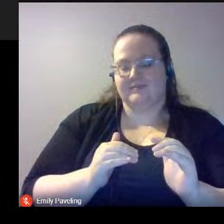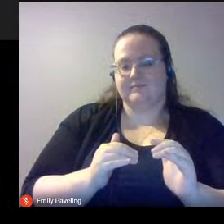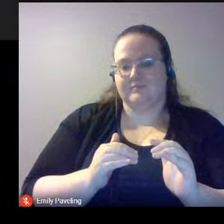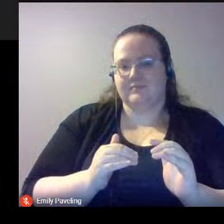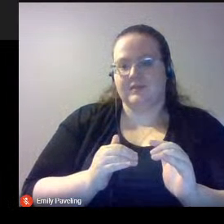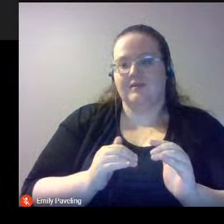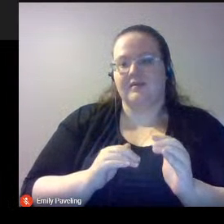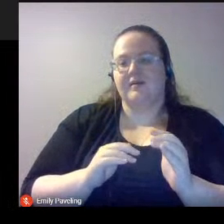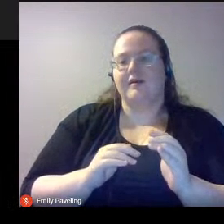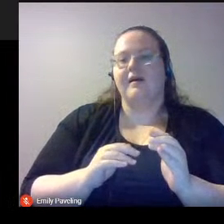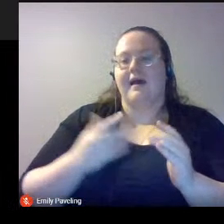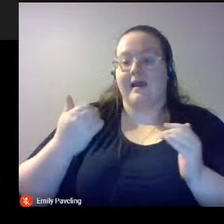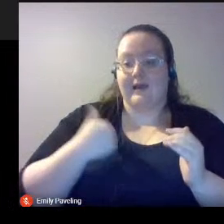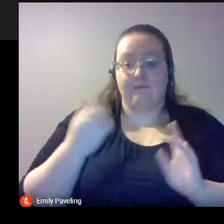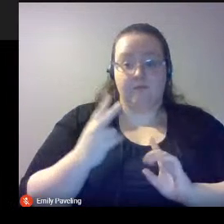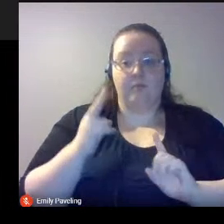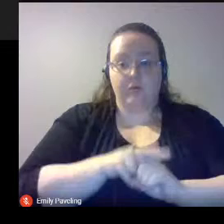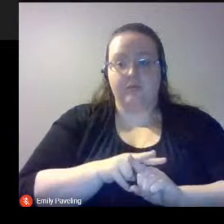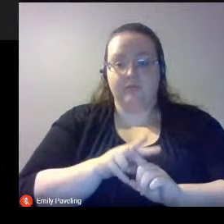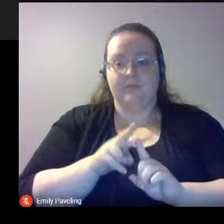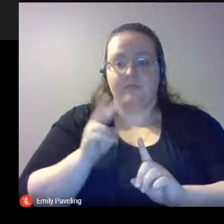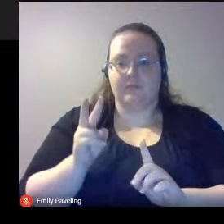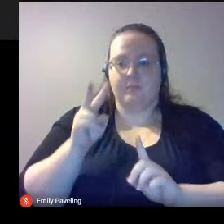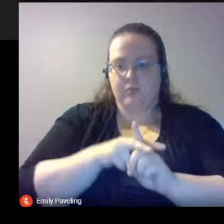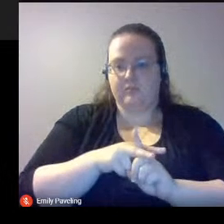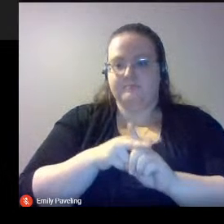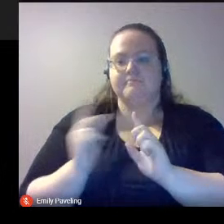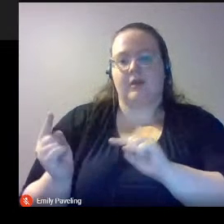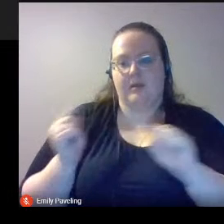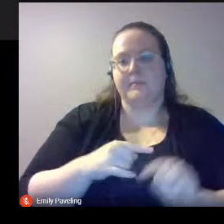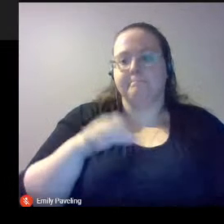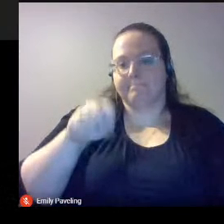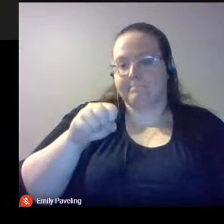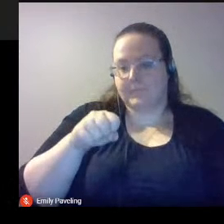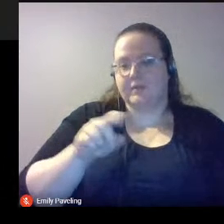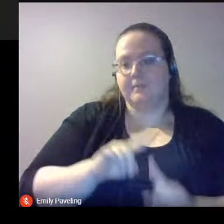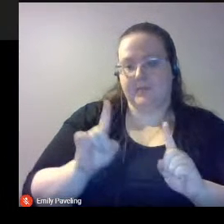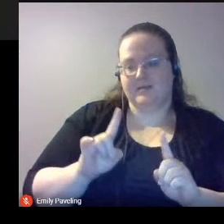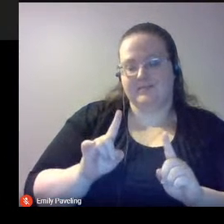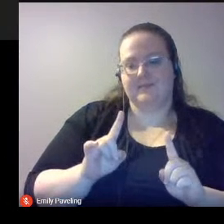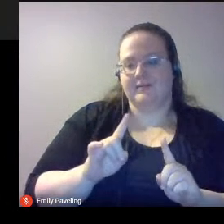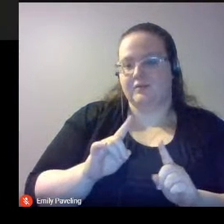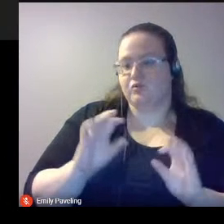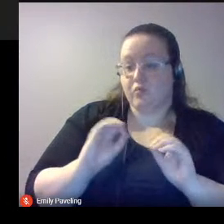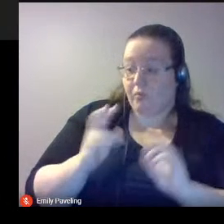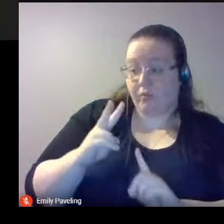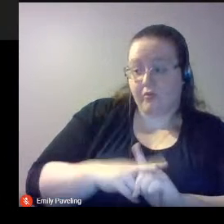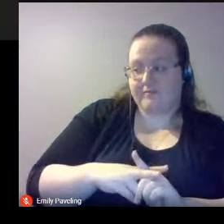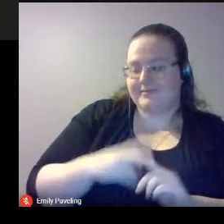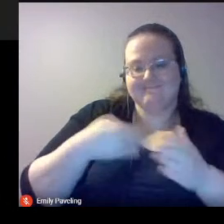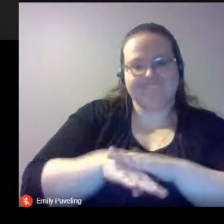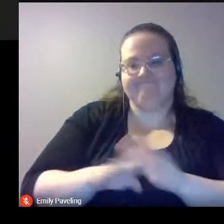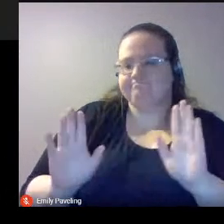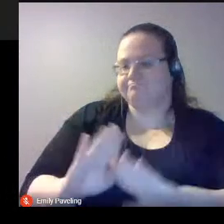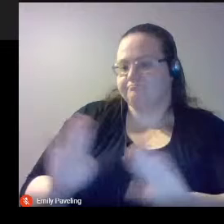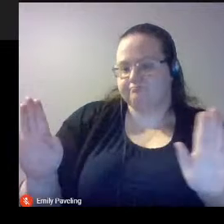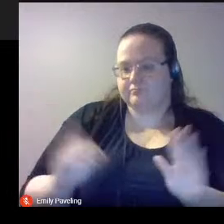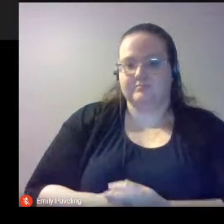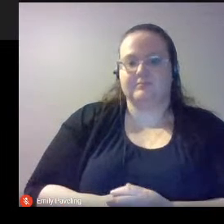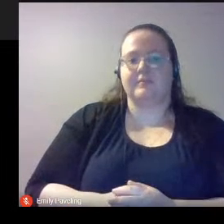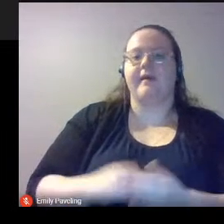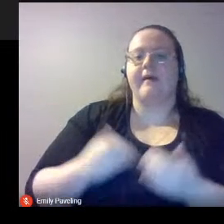by a scheduled appointment. Each school will have processes for safe entry and exit of the school